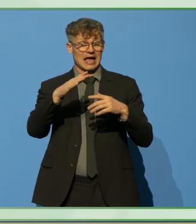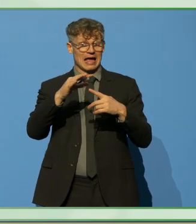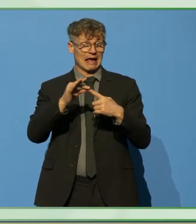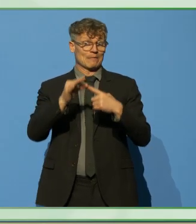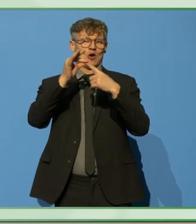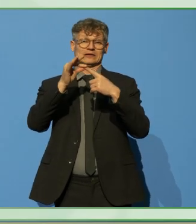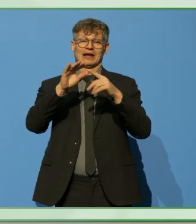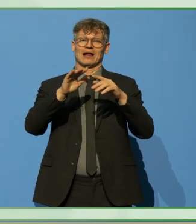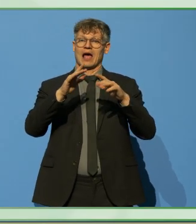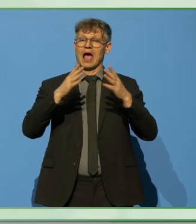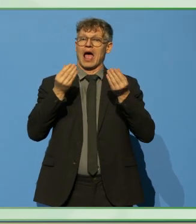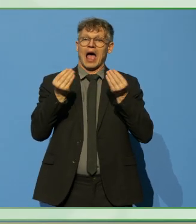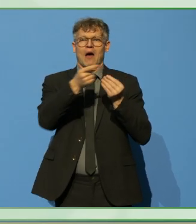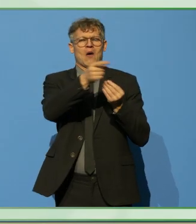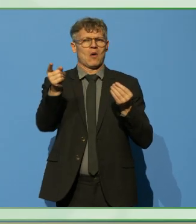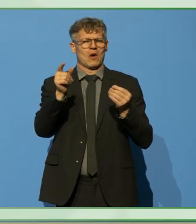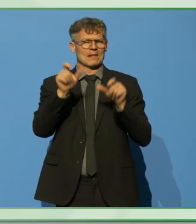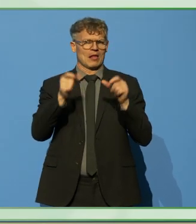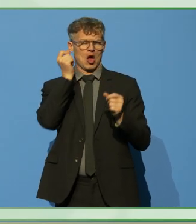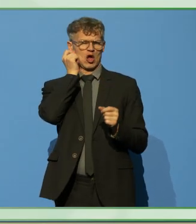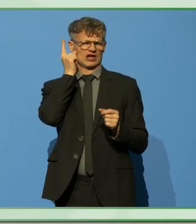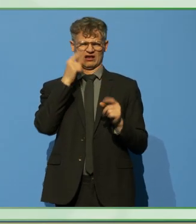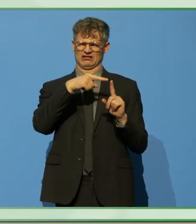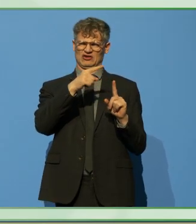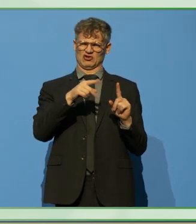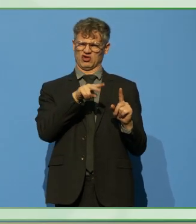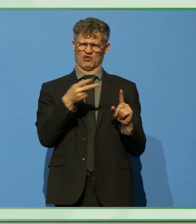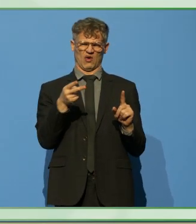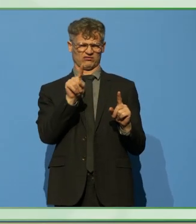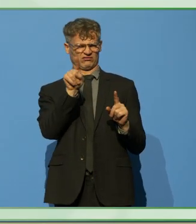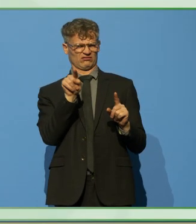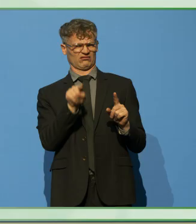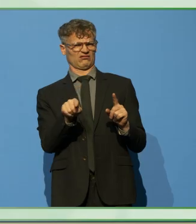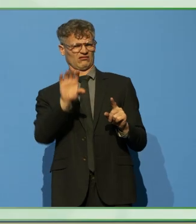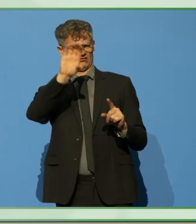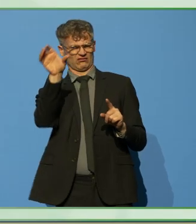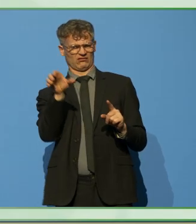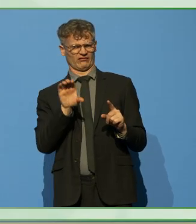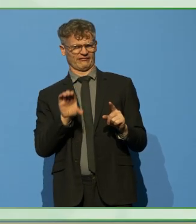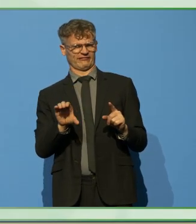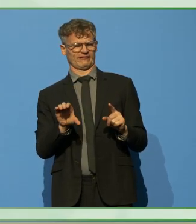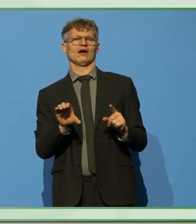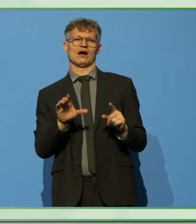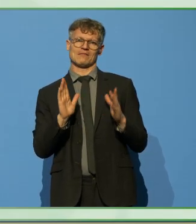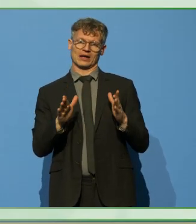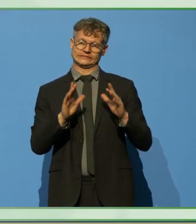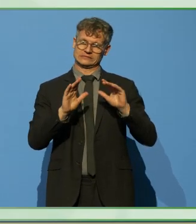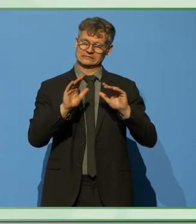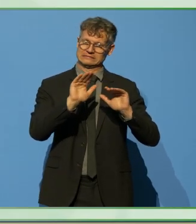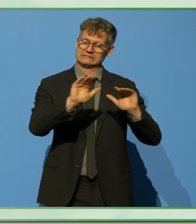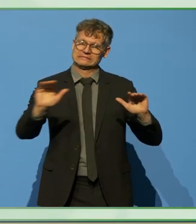One thing that I would like to say, so here you see the work streams that we have planned. So the one is on the ecosystem. So